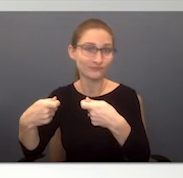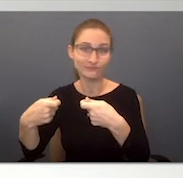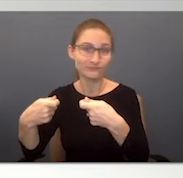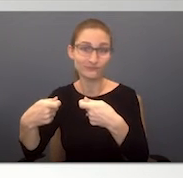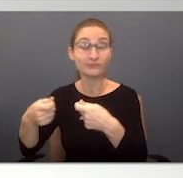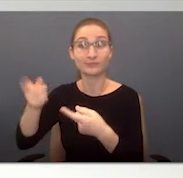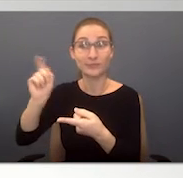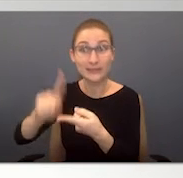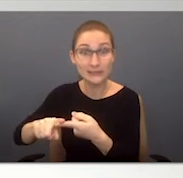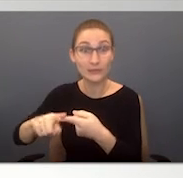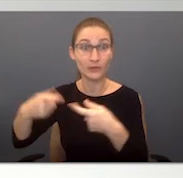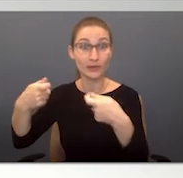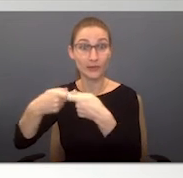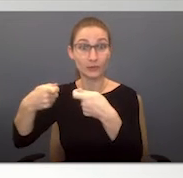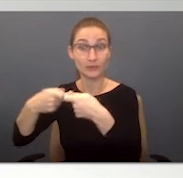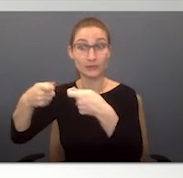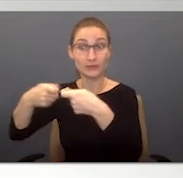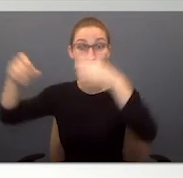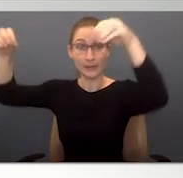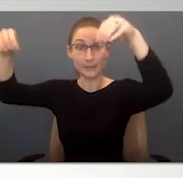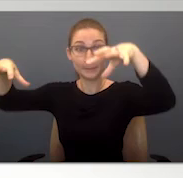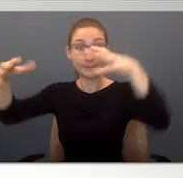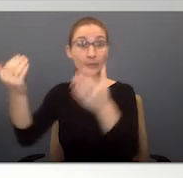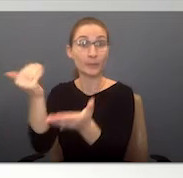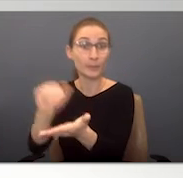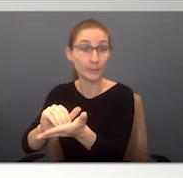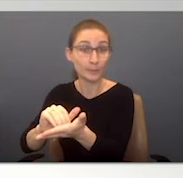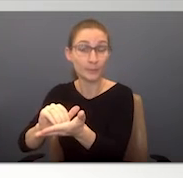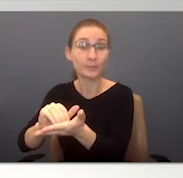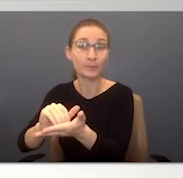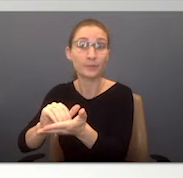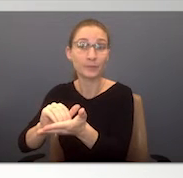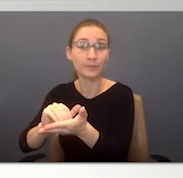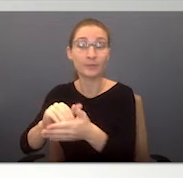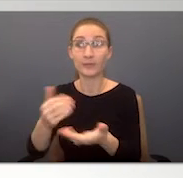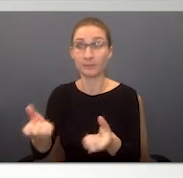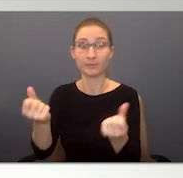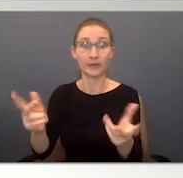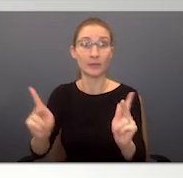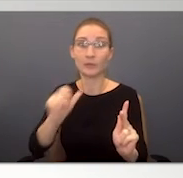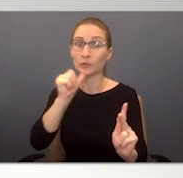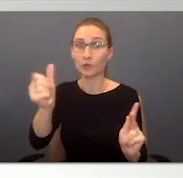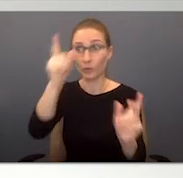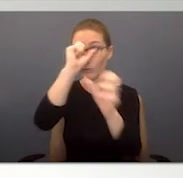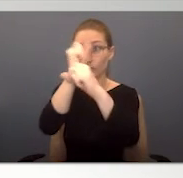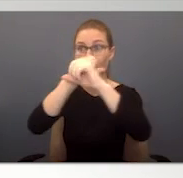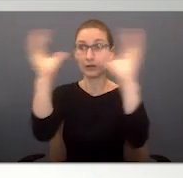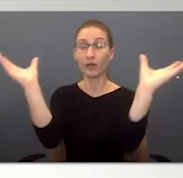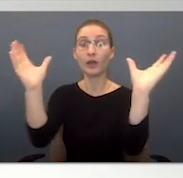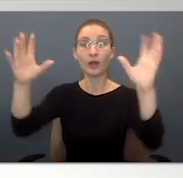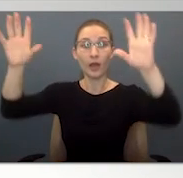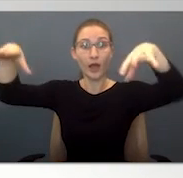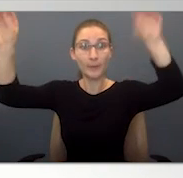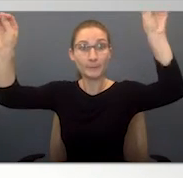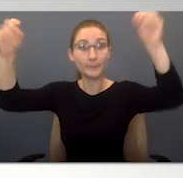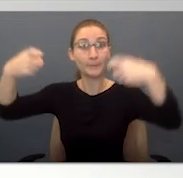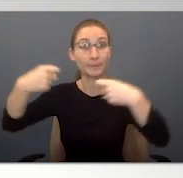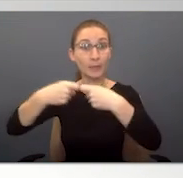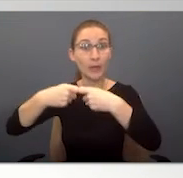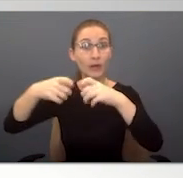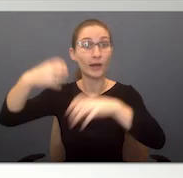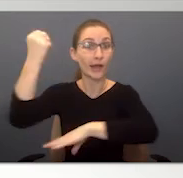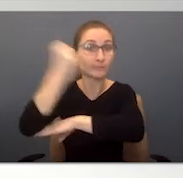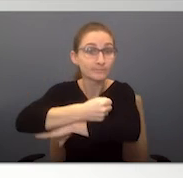do? And then the other thing is to always follow emergency management curfew and their rules and